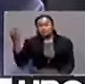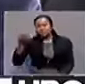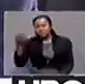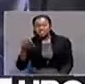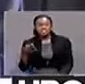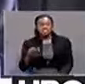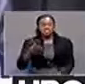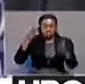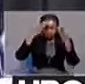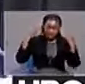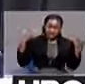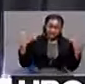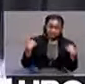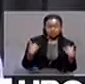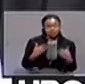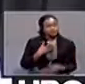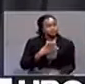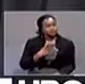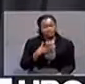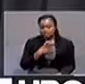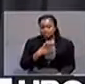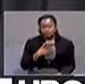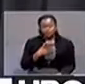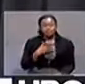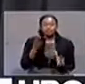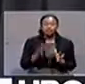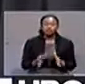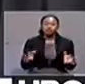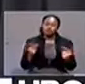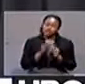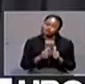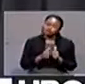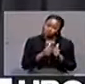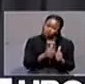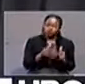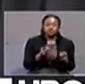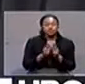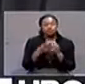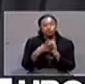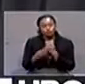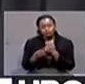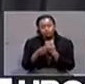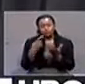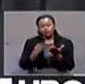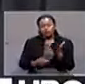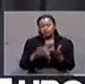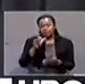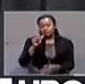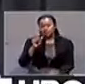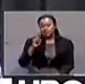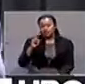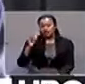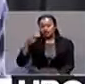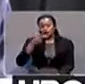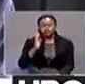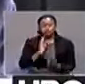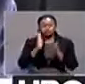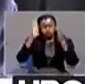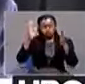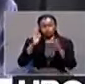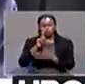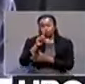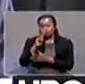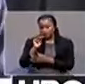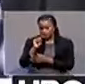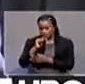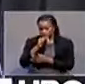nuns and whatnot, please follow and copy what the Archbishop Dr. Cyprian Kizitoranga